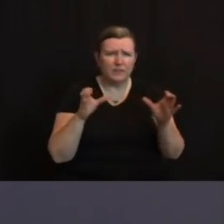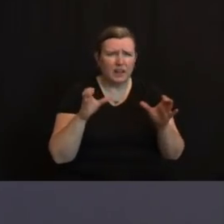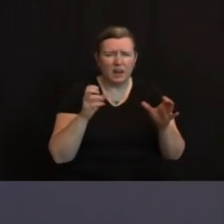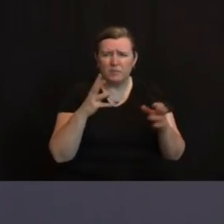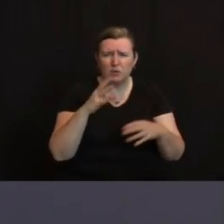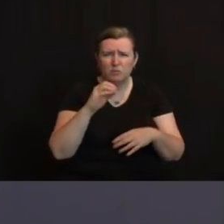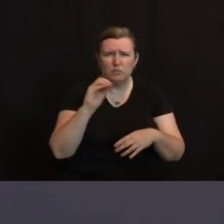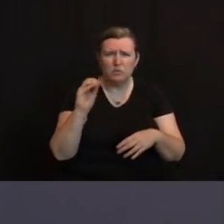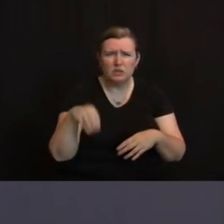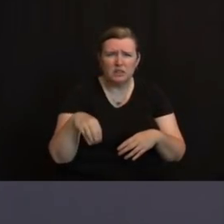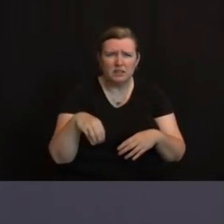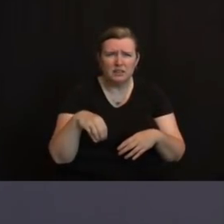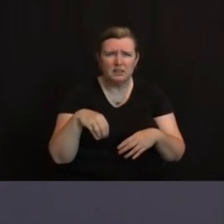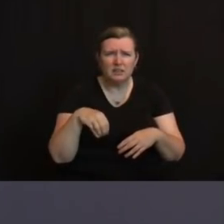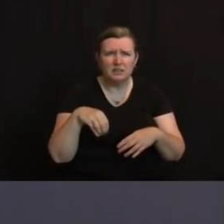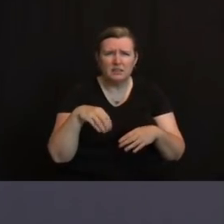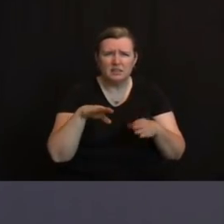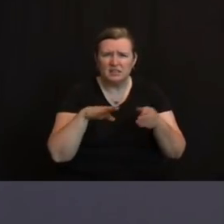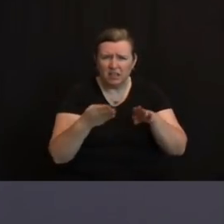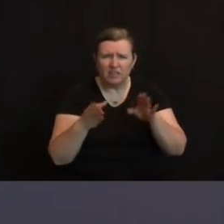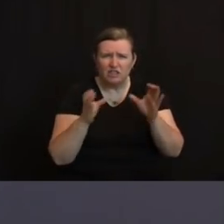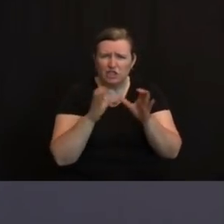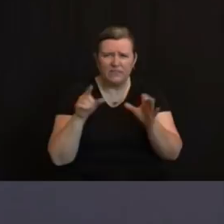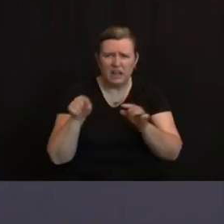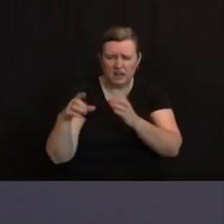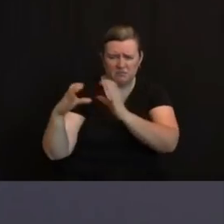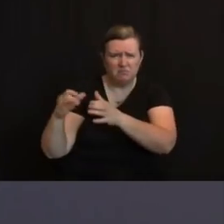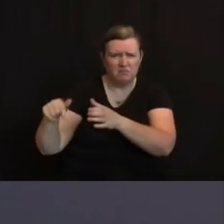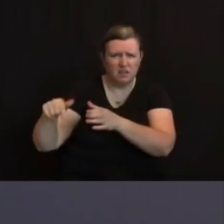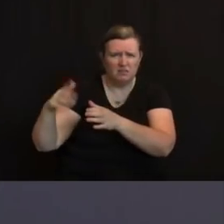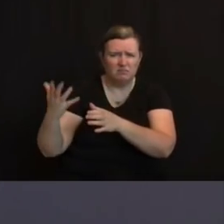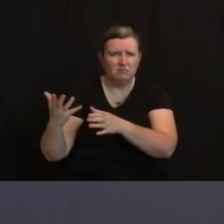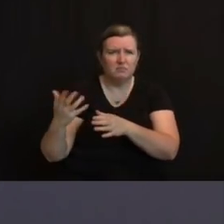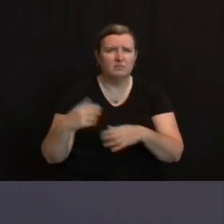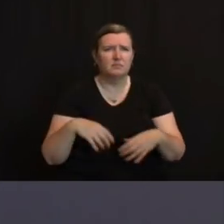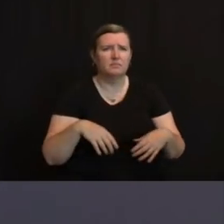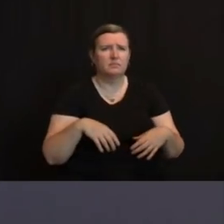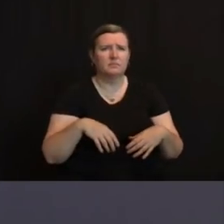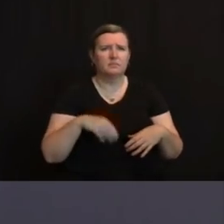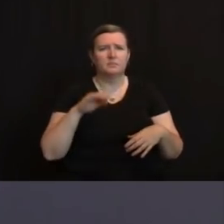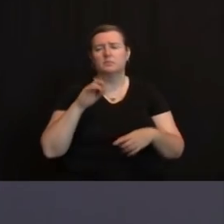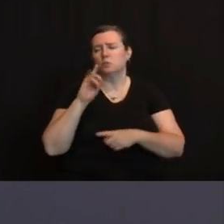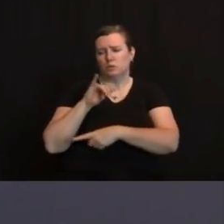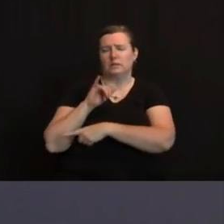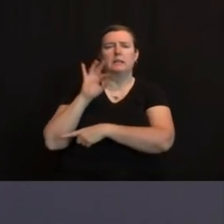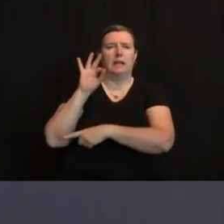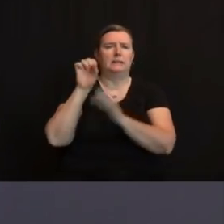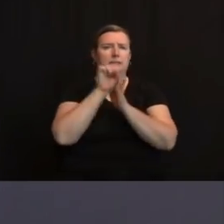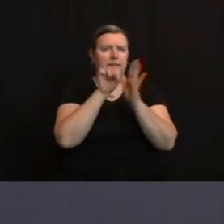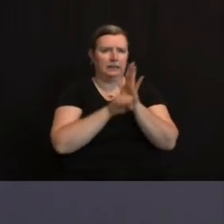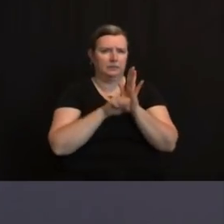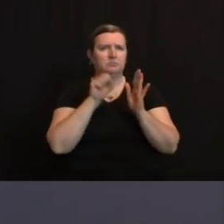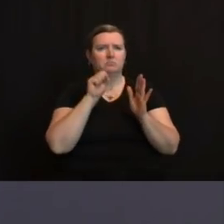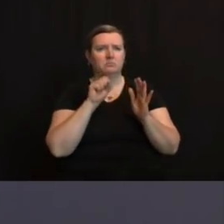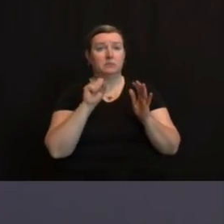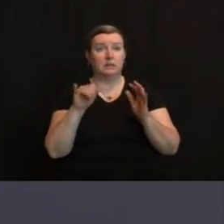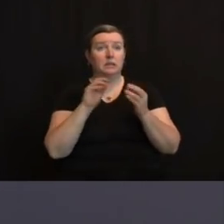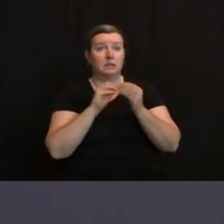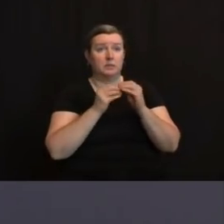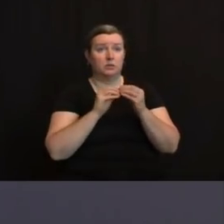start. Judy can go through the 9 states. Remember, that will be updated, I think you said weekly,